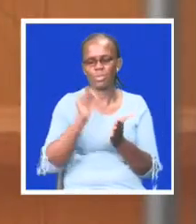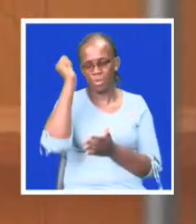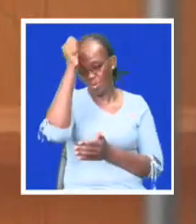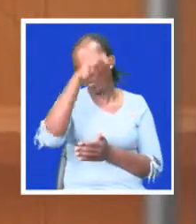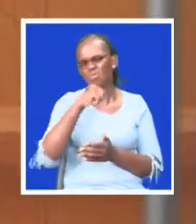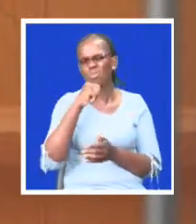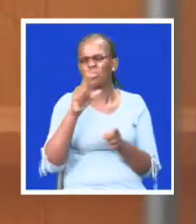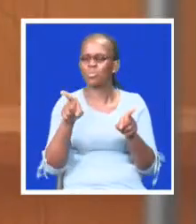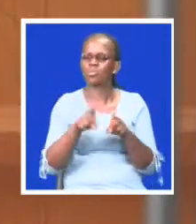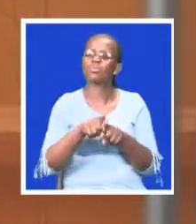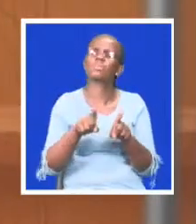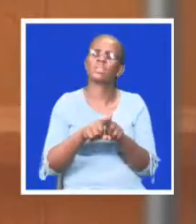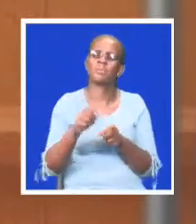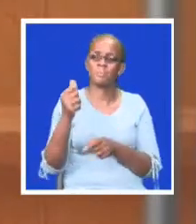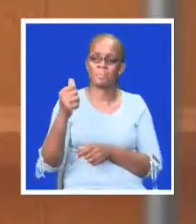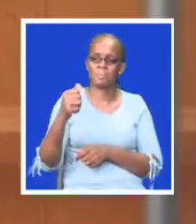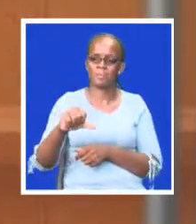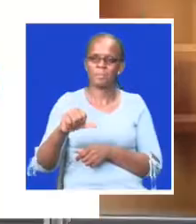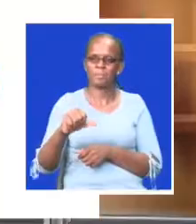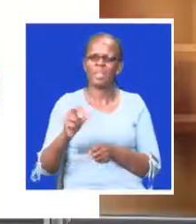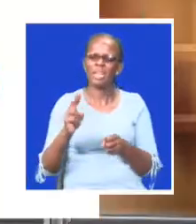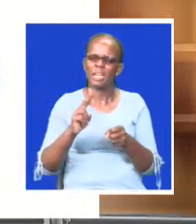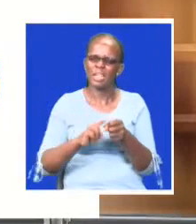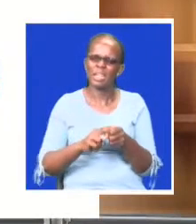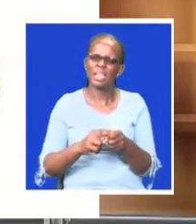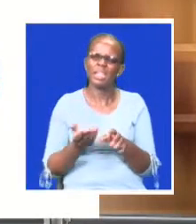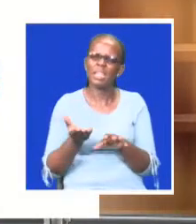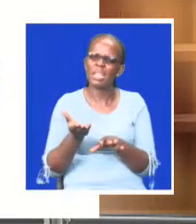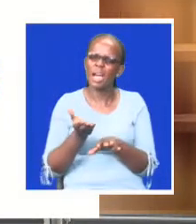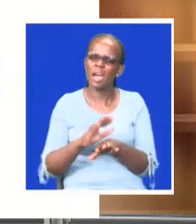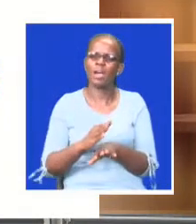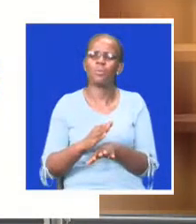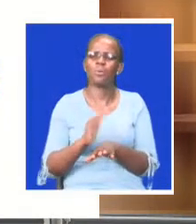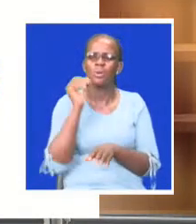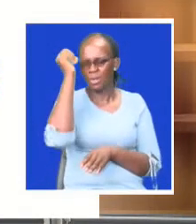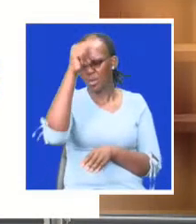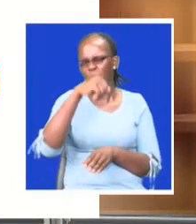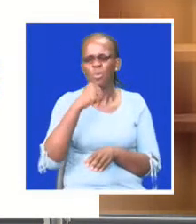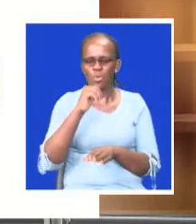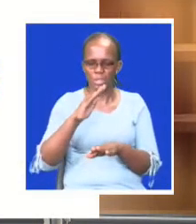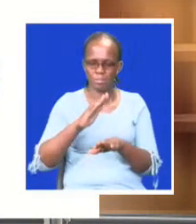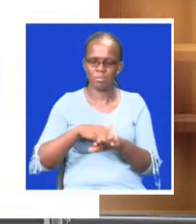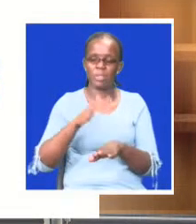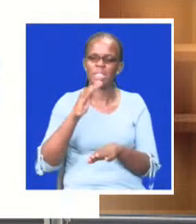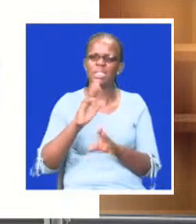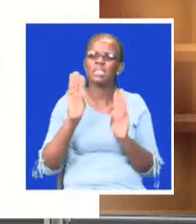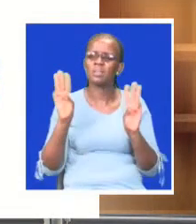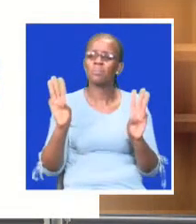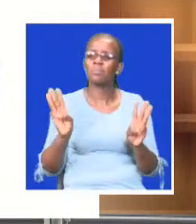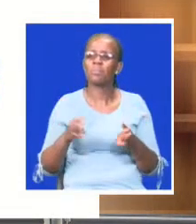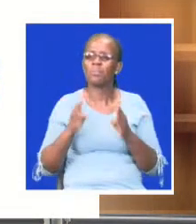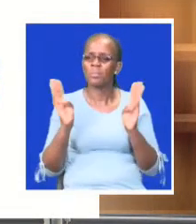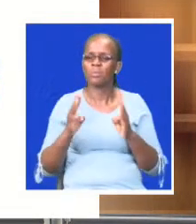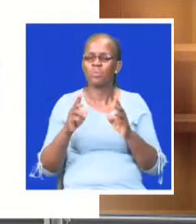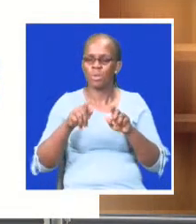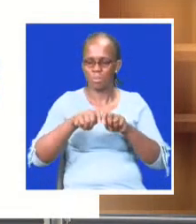sin, and how God punishes people who break his laws.